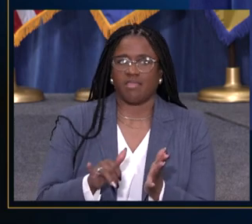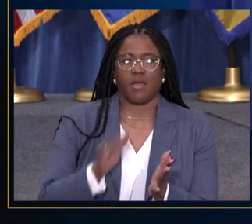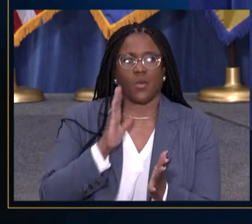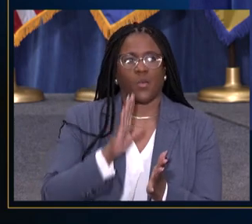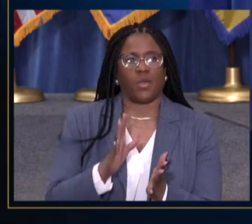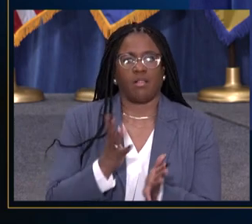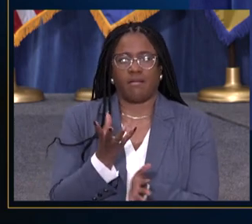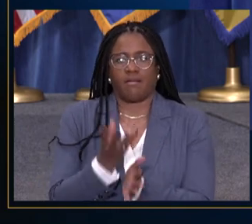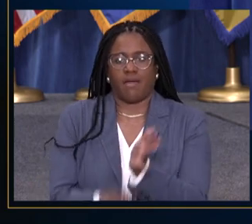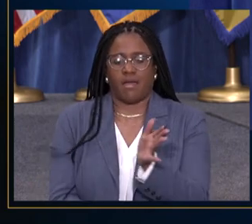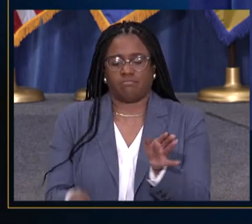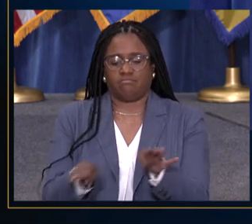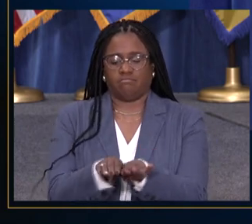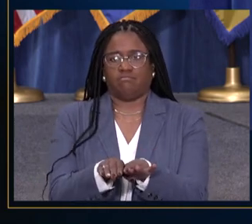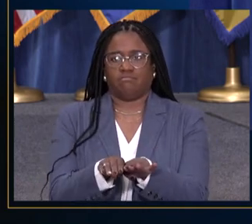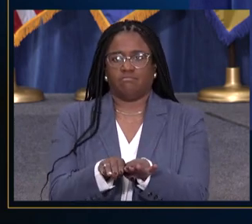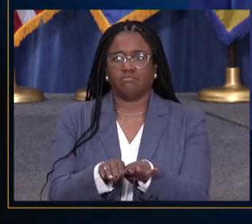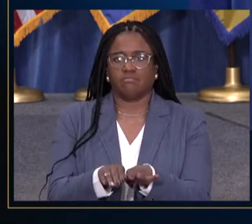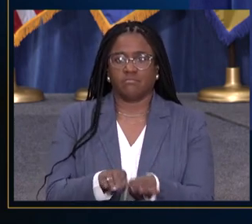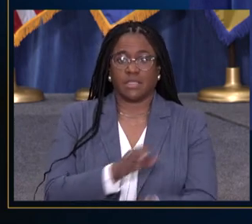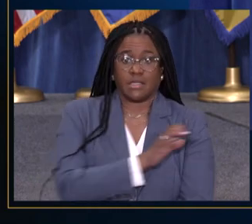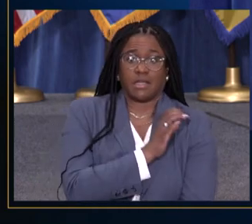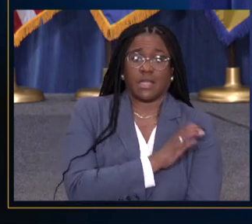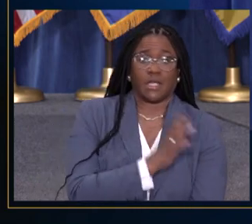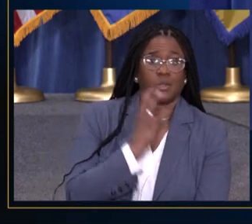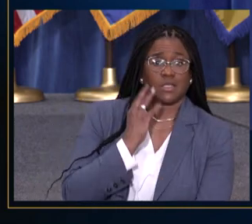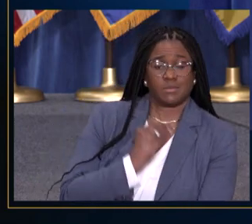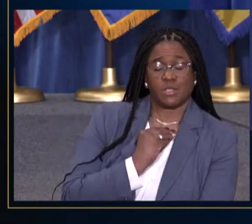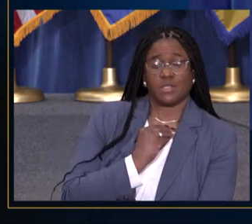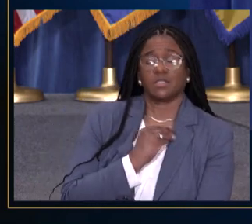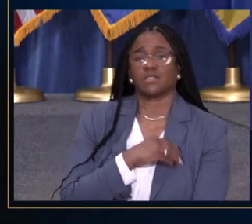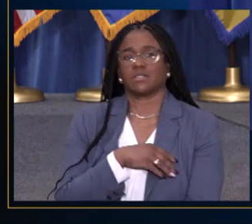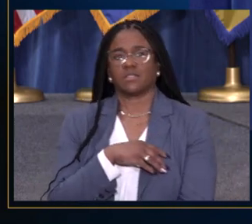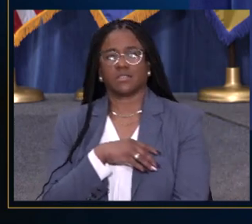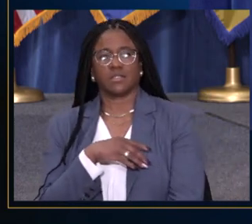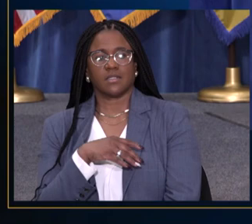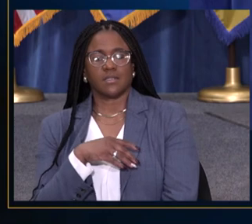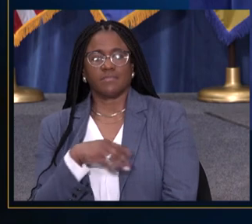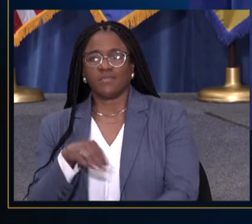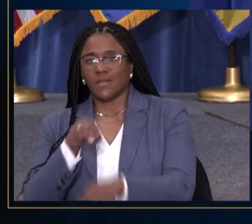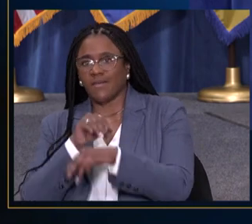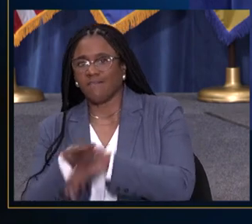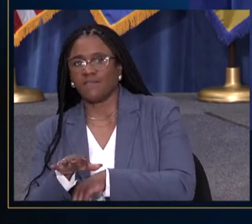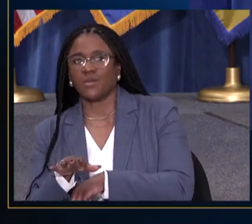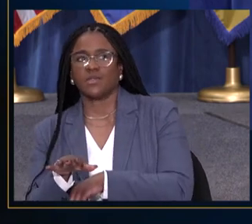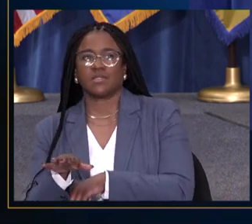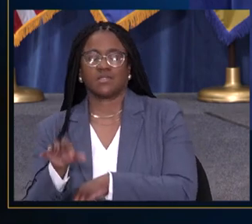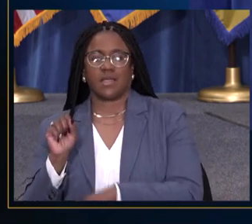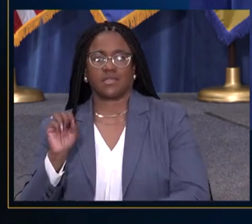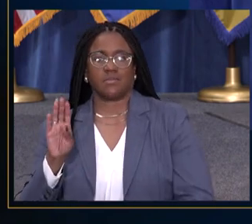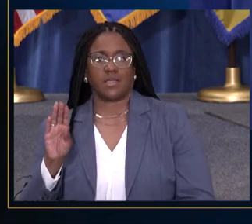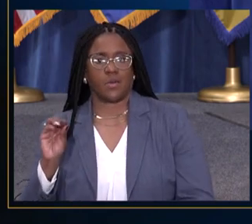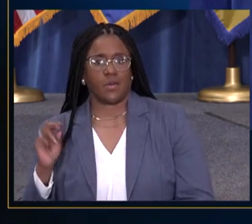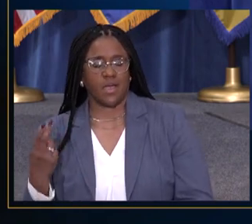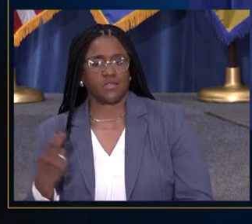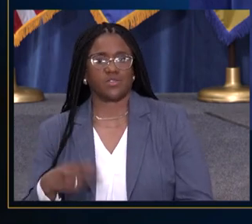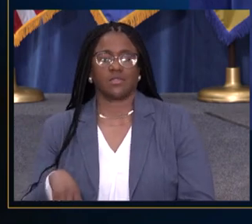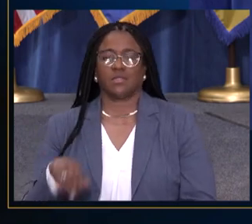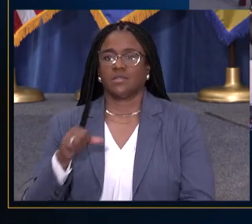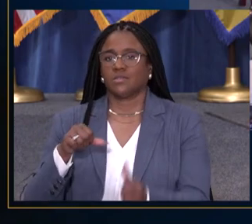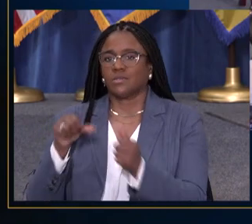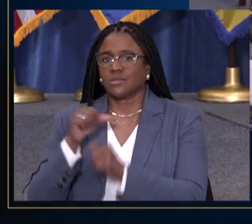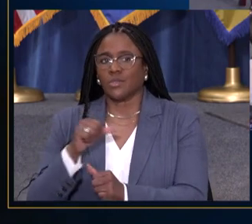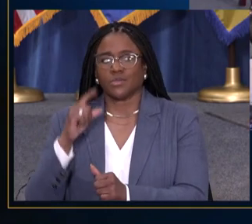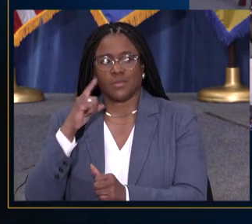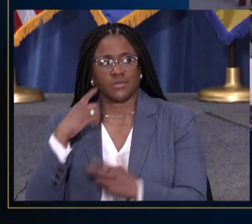the gap between the clinical experiences and also what those influences of SDOH or social determinants of health also